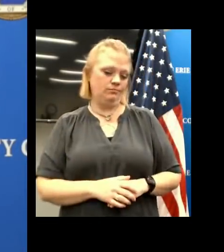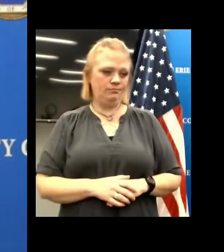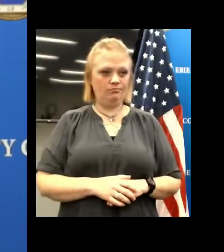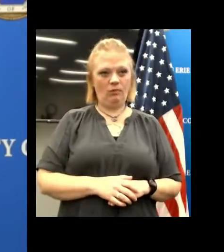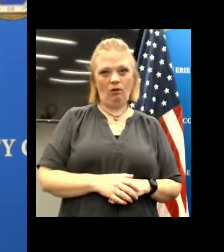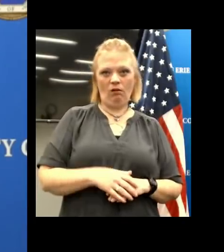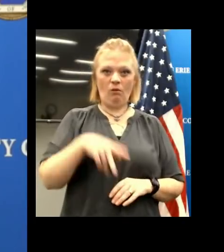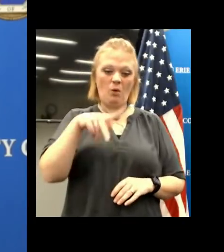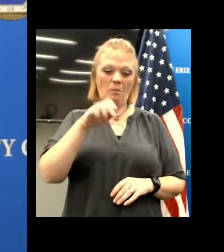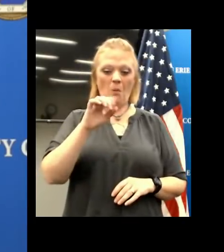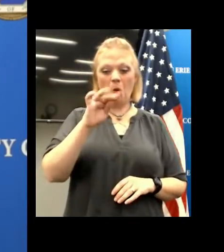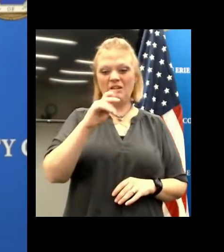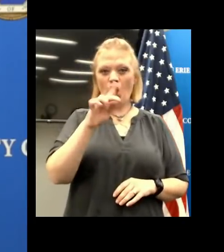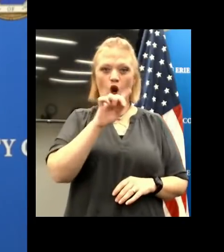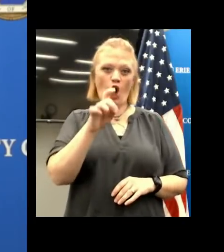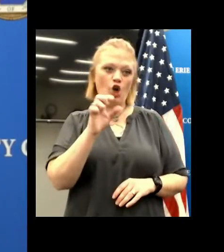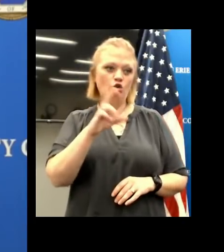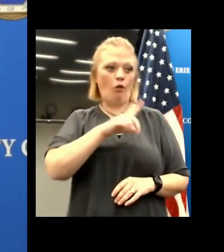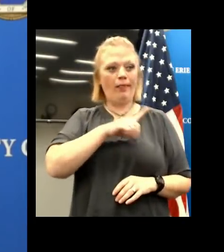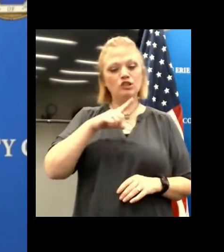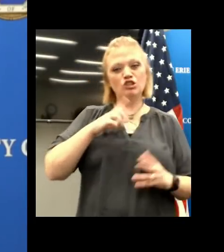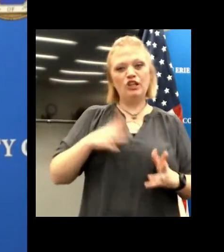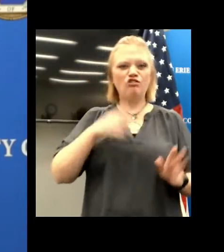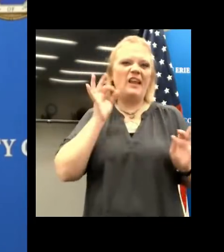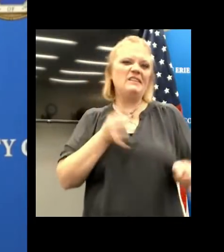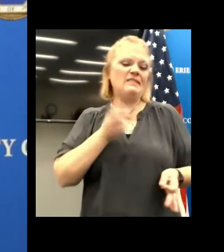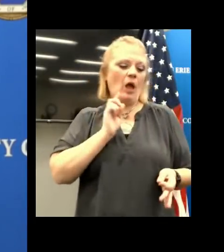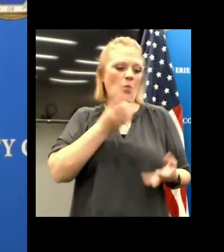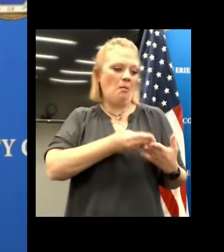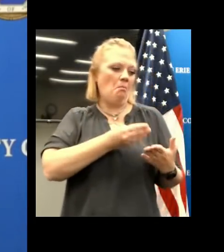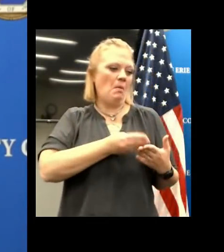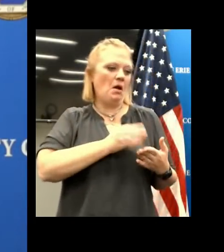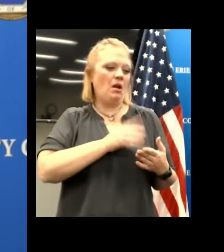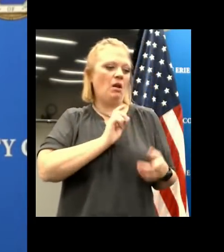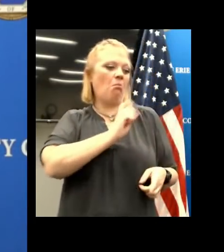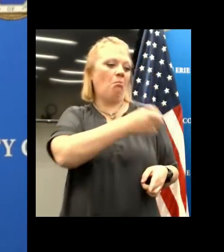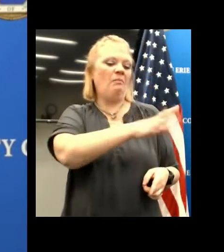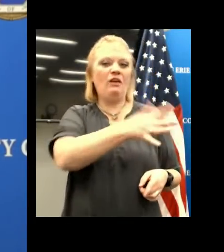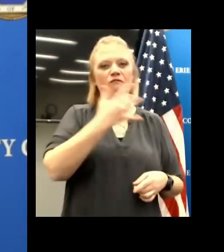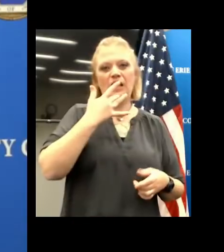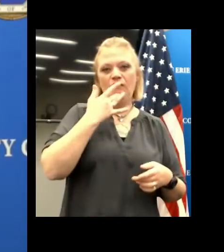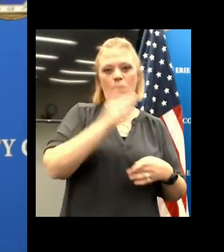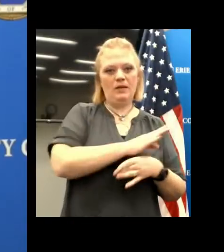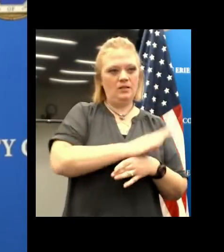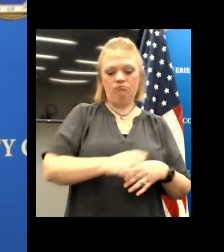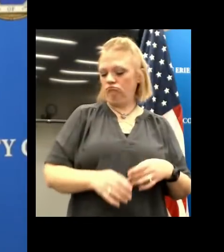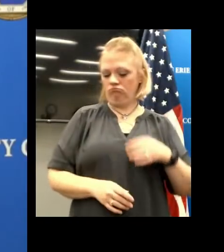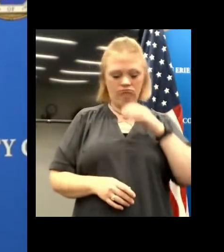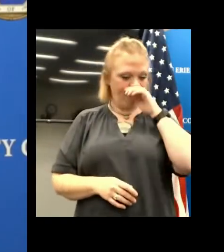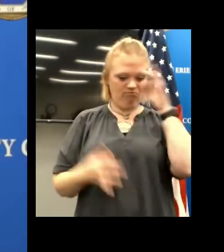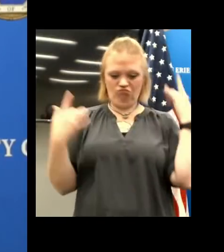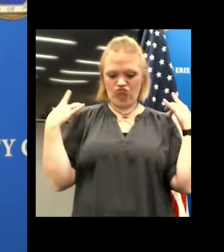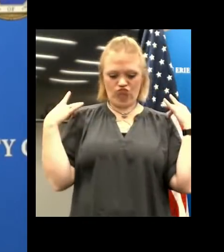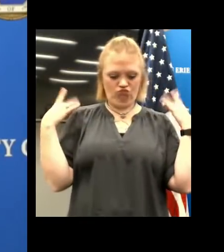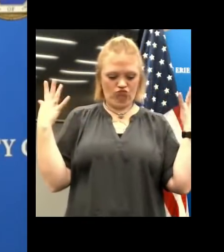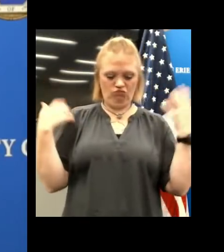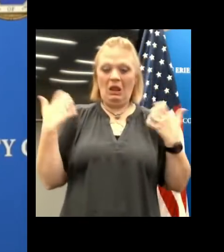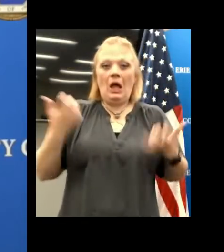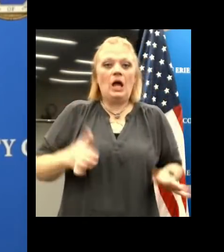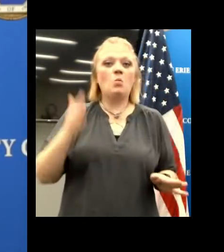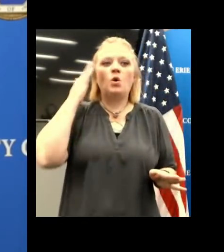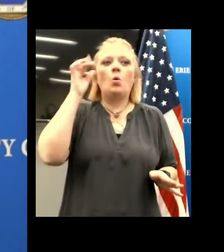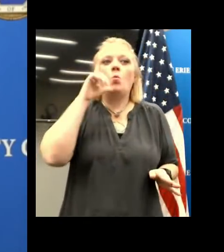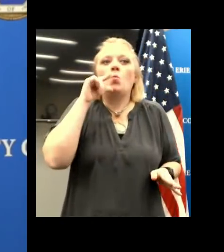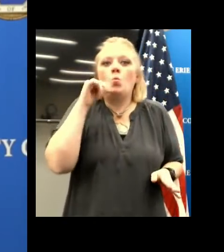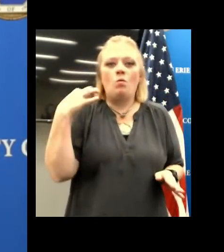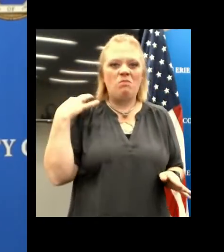Mark Poloncarz or legislators were deciding where the money went to their favored businesses. I don't even want to know, truthfully, who